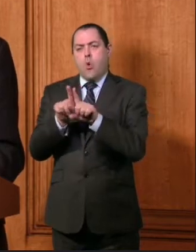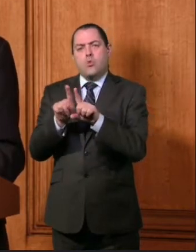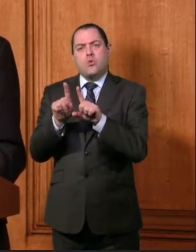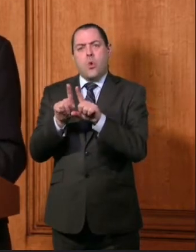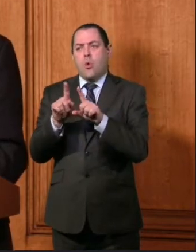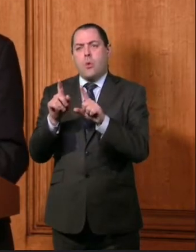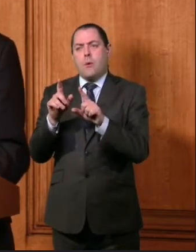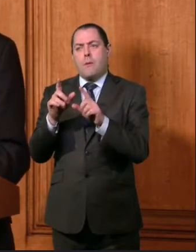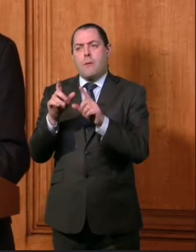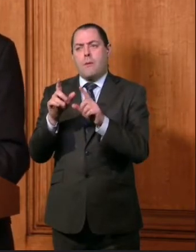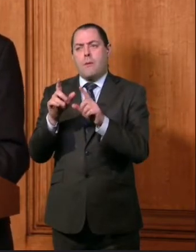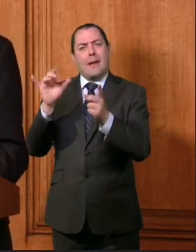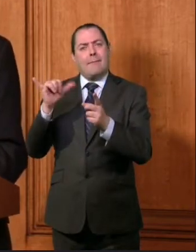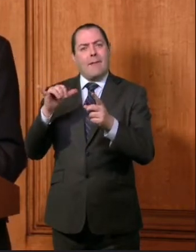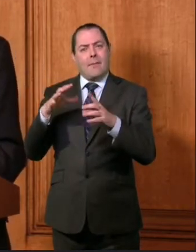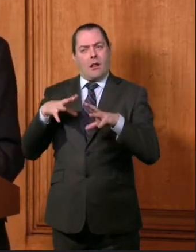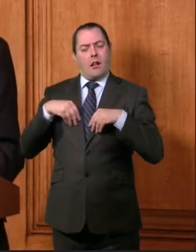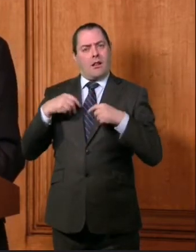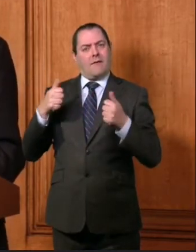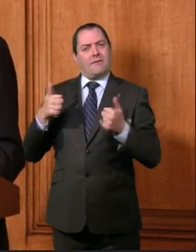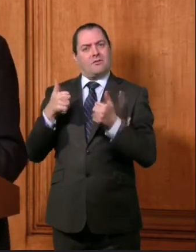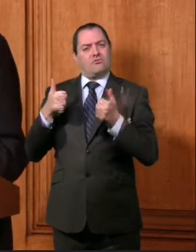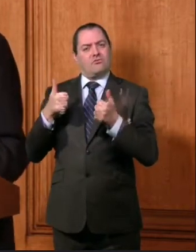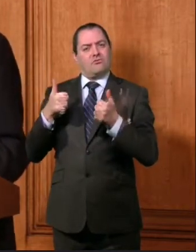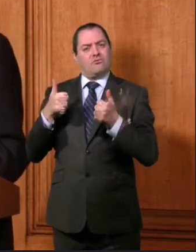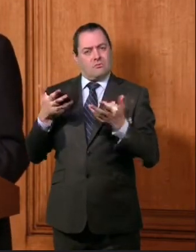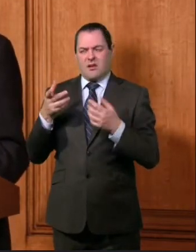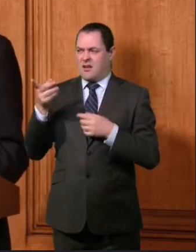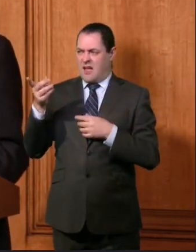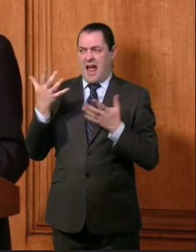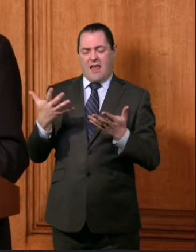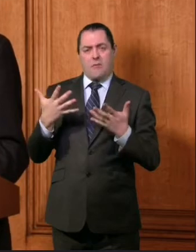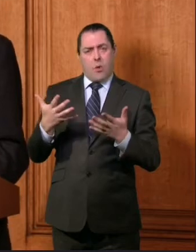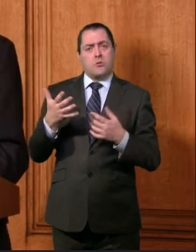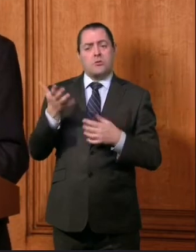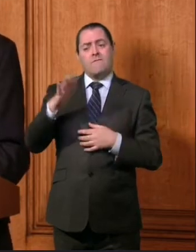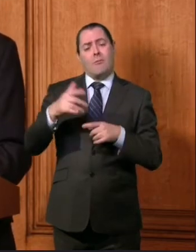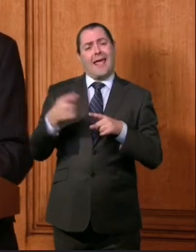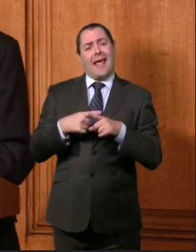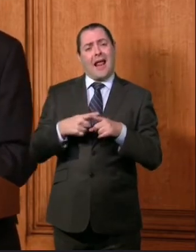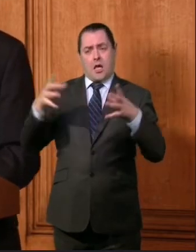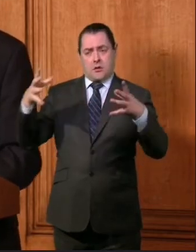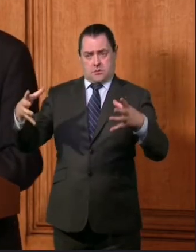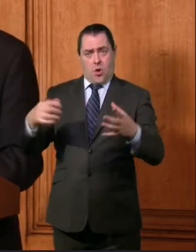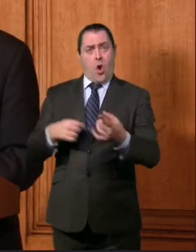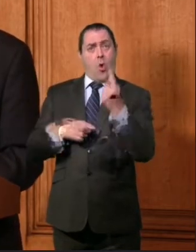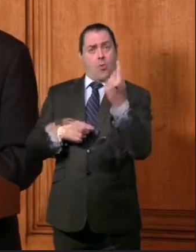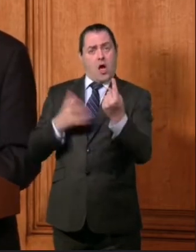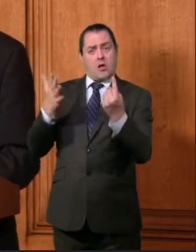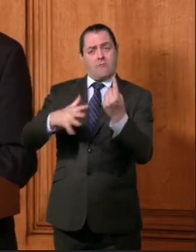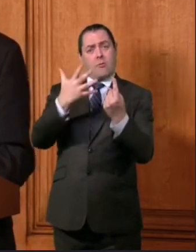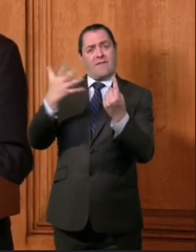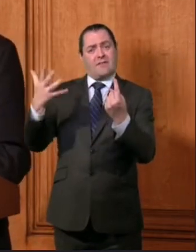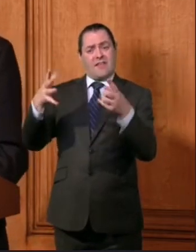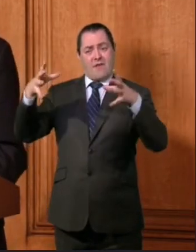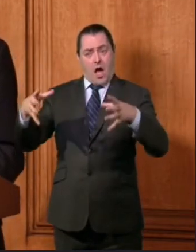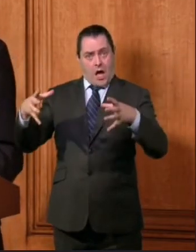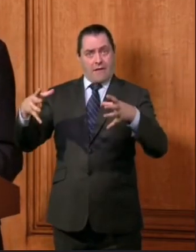England as a whole, on average, 1 in 55 people have got the virus, and in places like London, where there's a lot, it drops